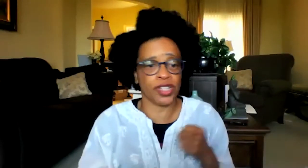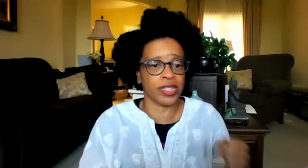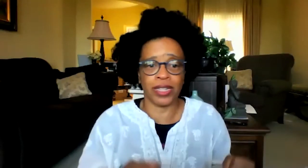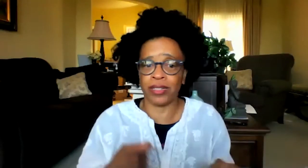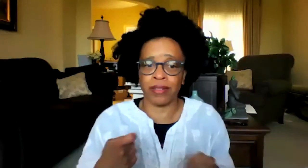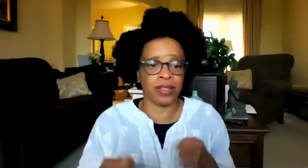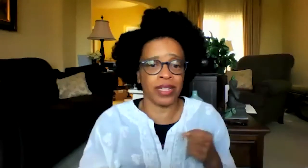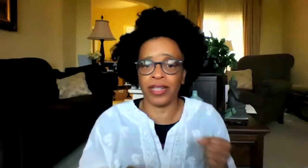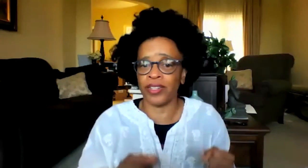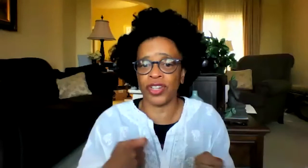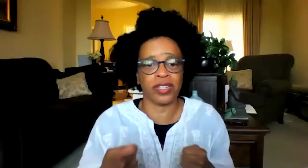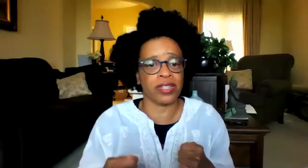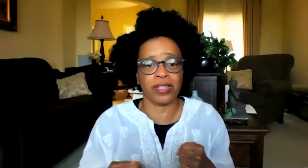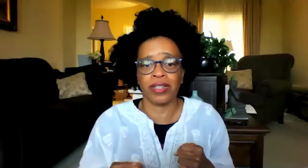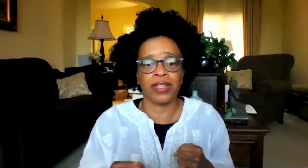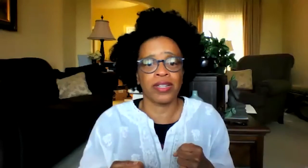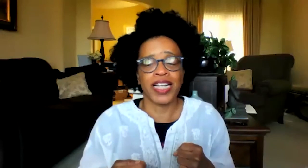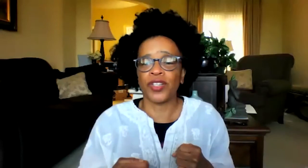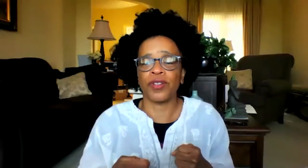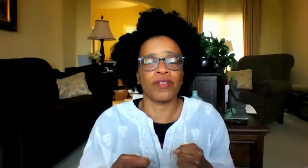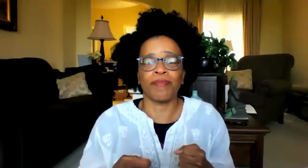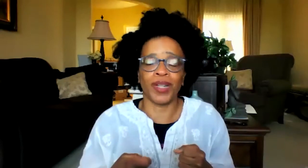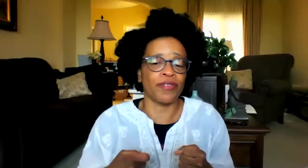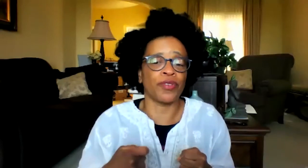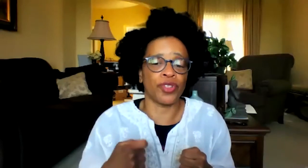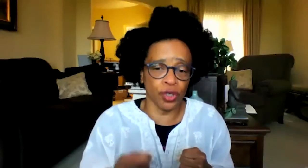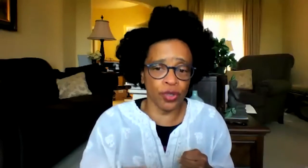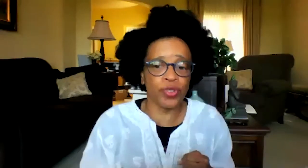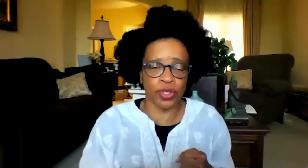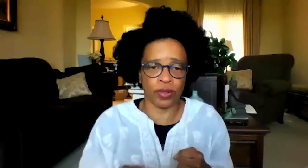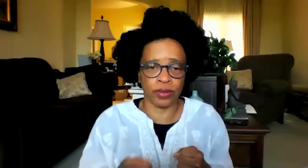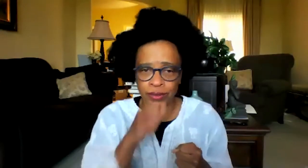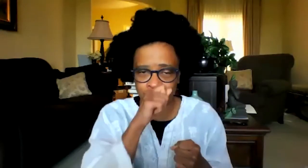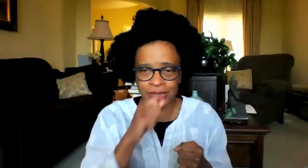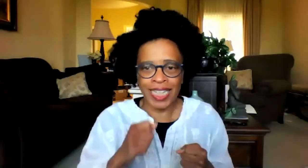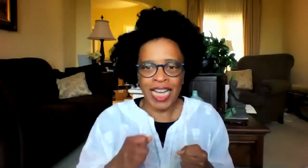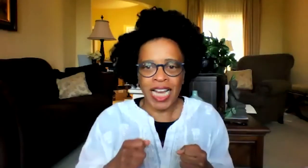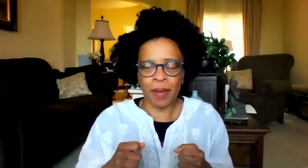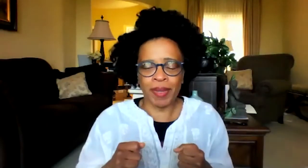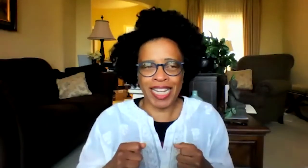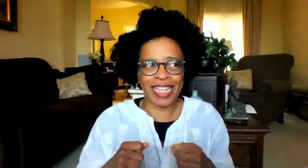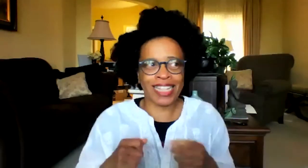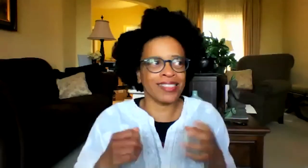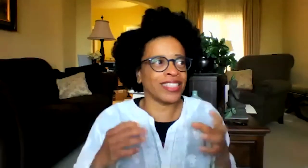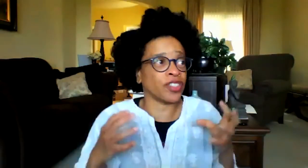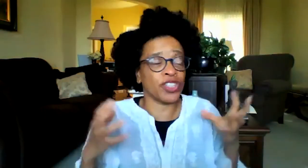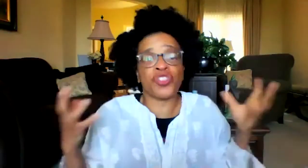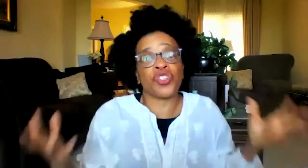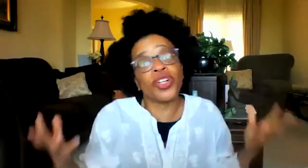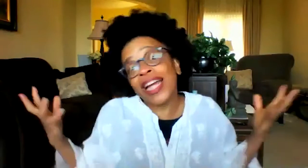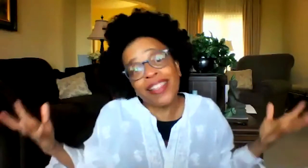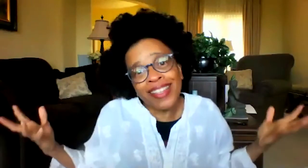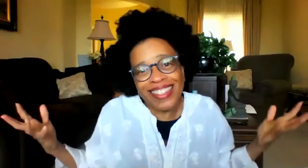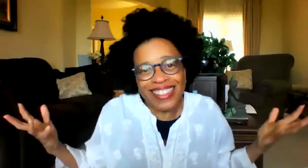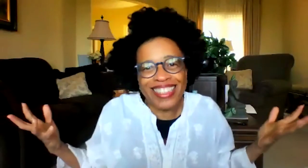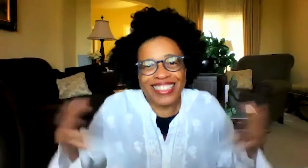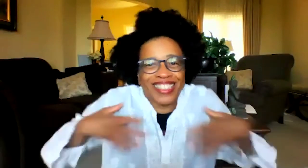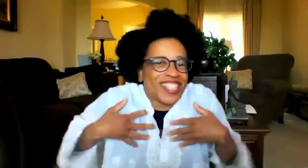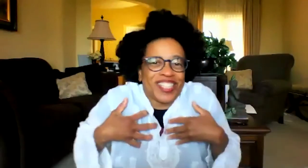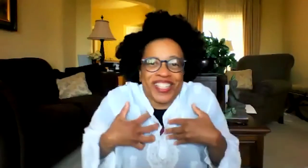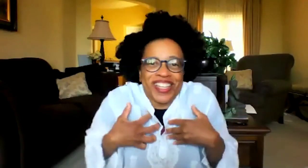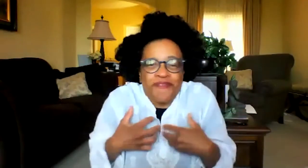racial justice and injustice. But if you choose to, I mean, it should, I